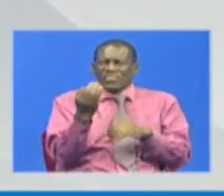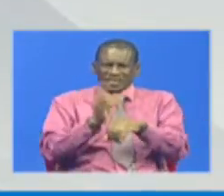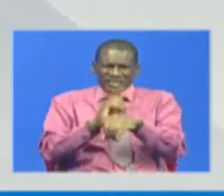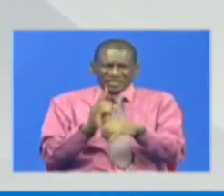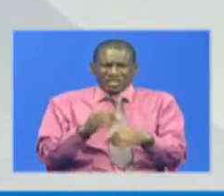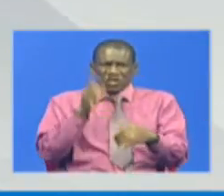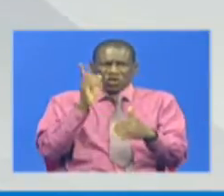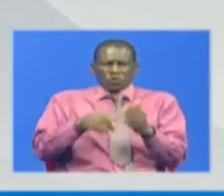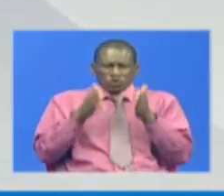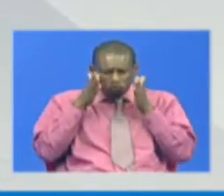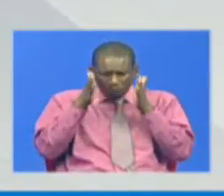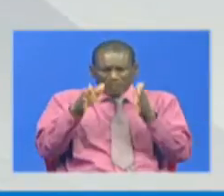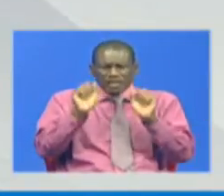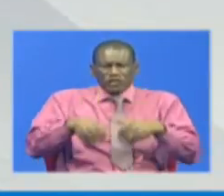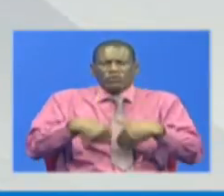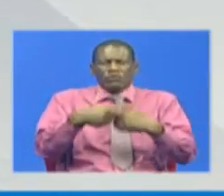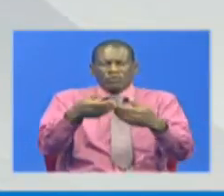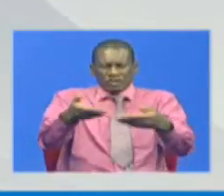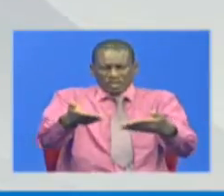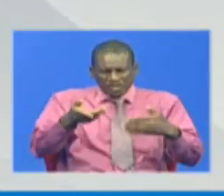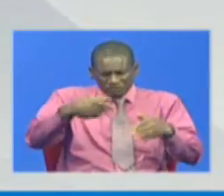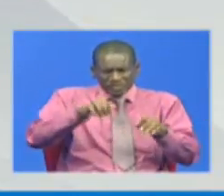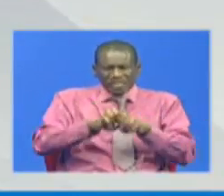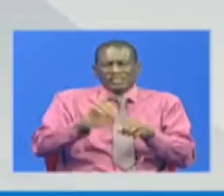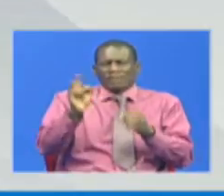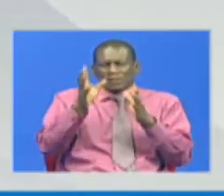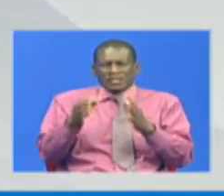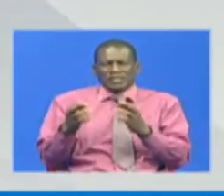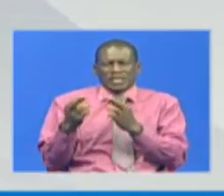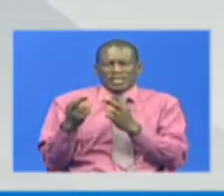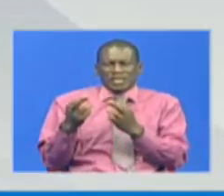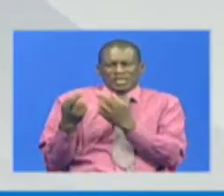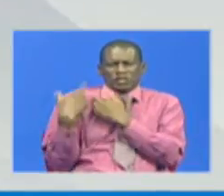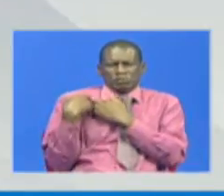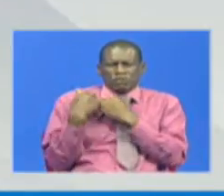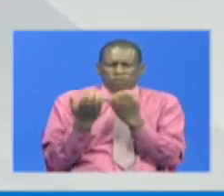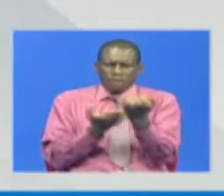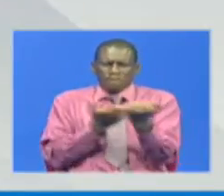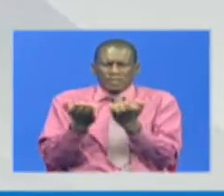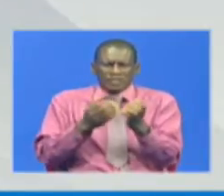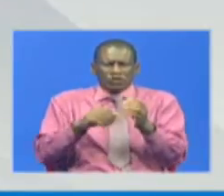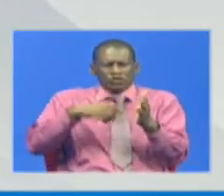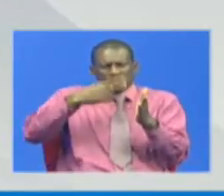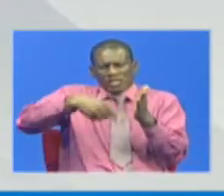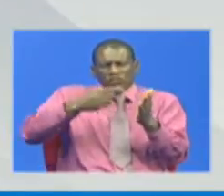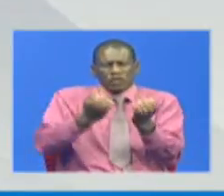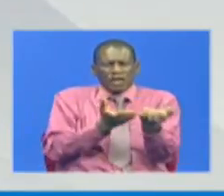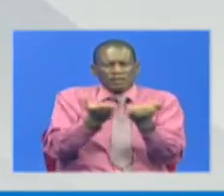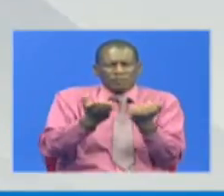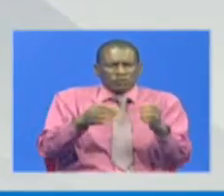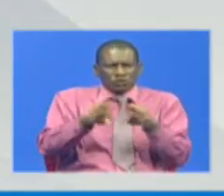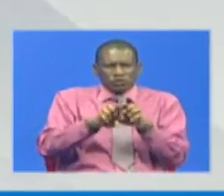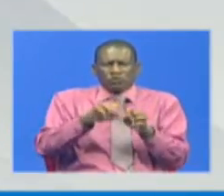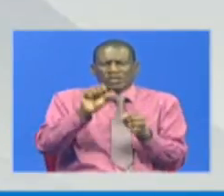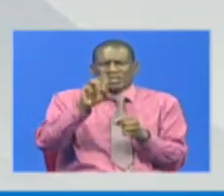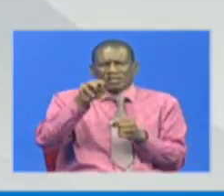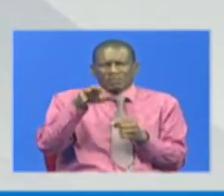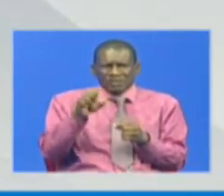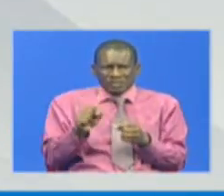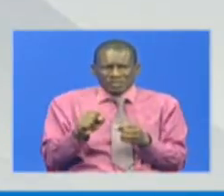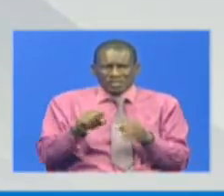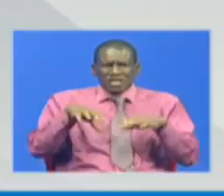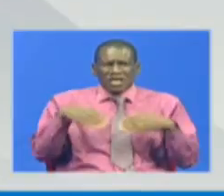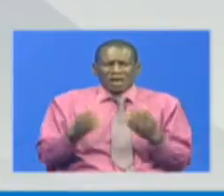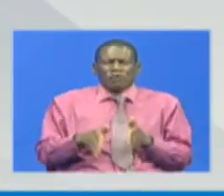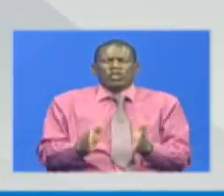what commitment are you giving as the CS in charge of enterprise development and industrialization, trade as well, to the SMEs on the